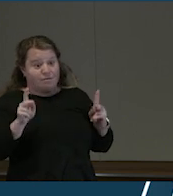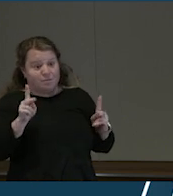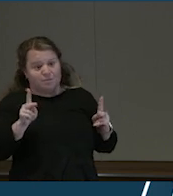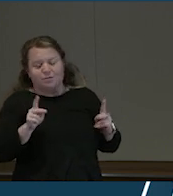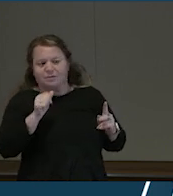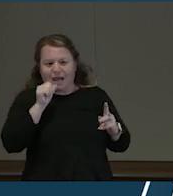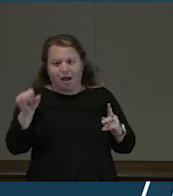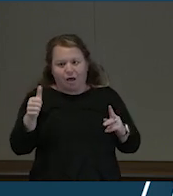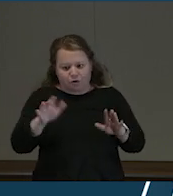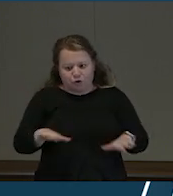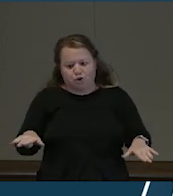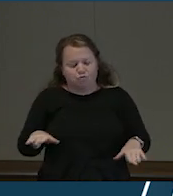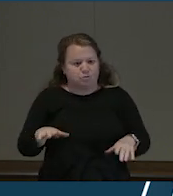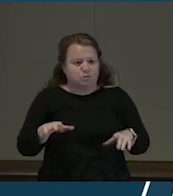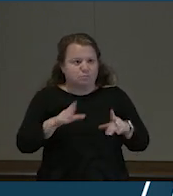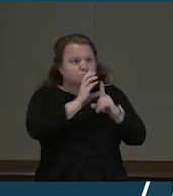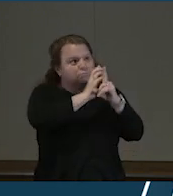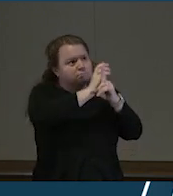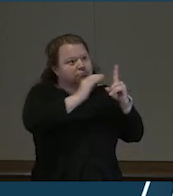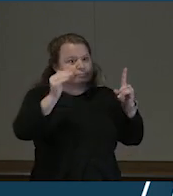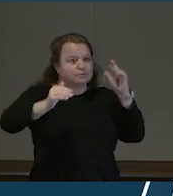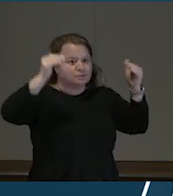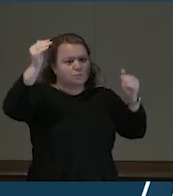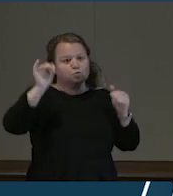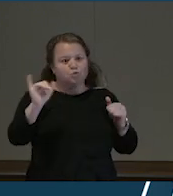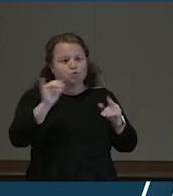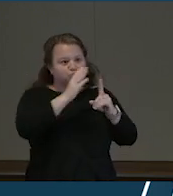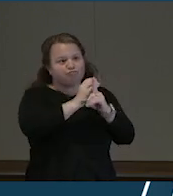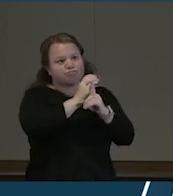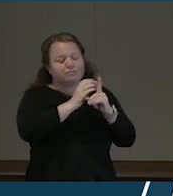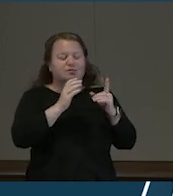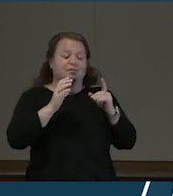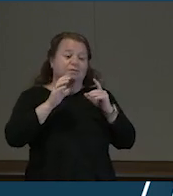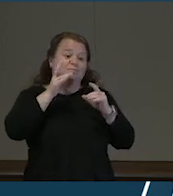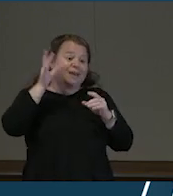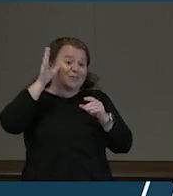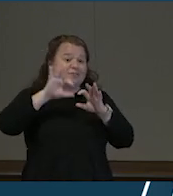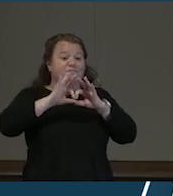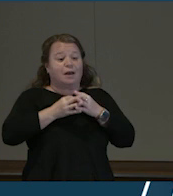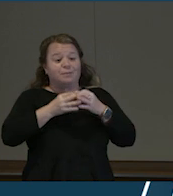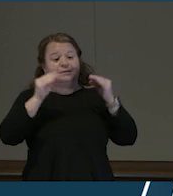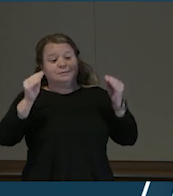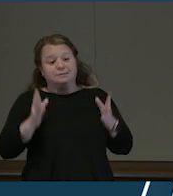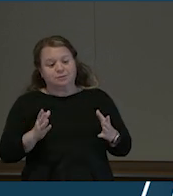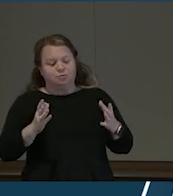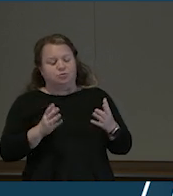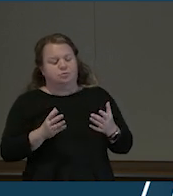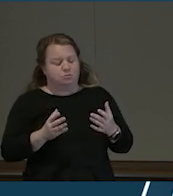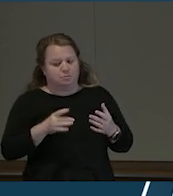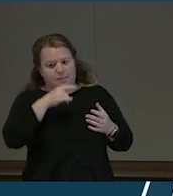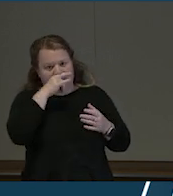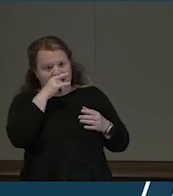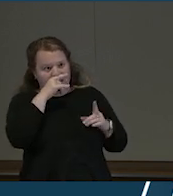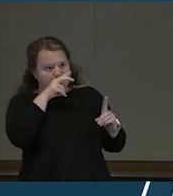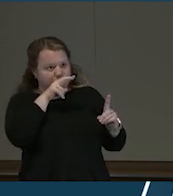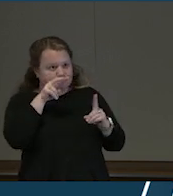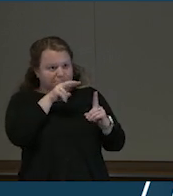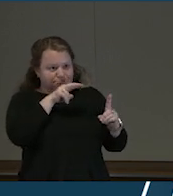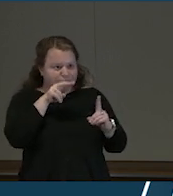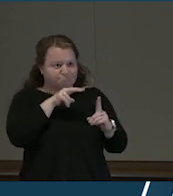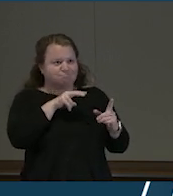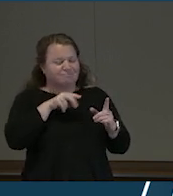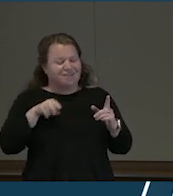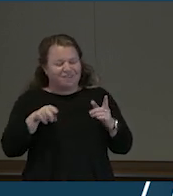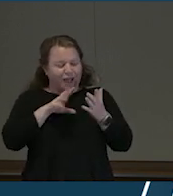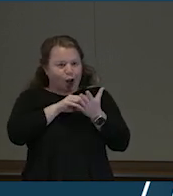just other children, it's also adults. So parents, family members, teachers, they're watching and they're learning, and this is how they're